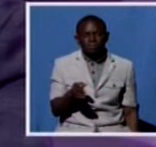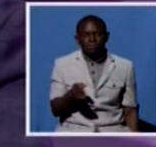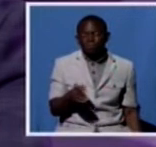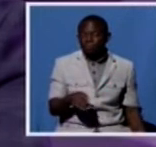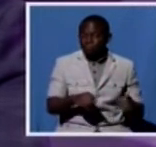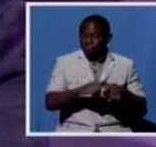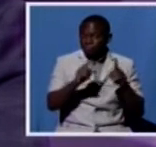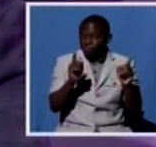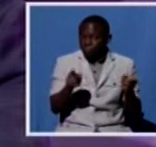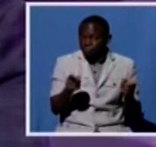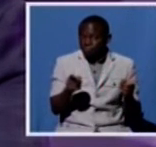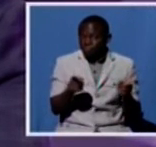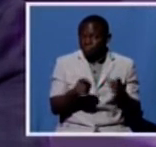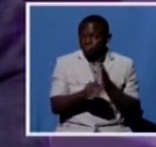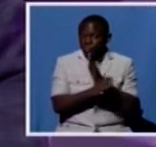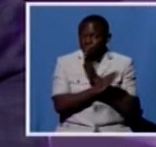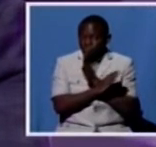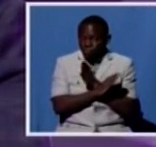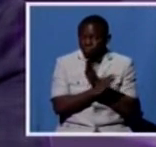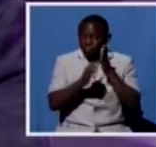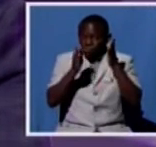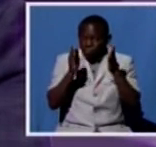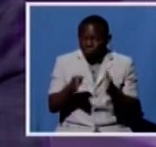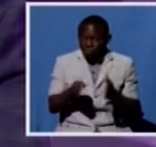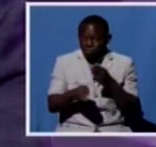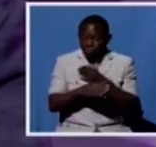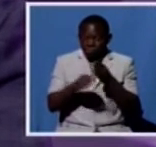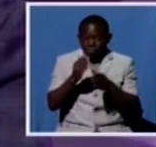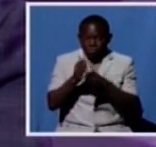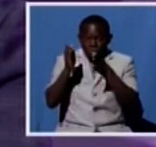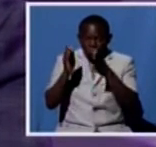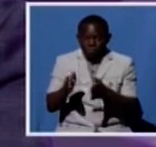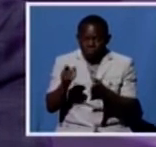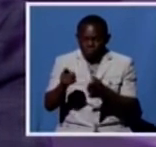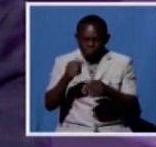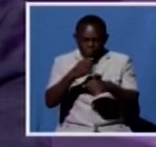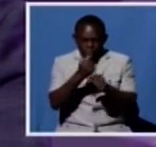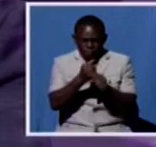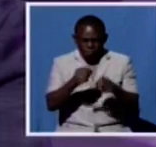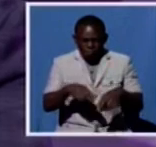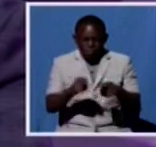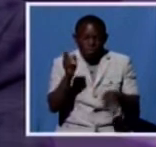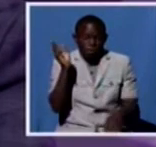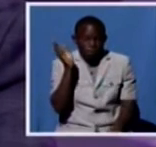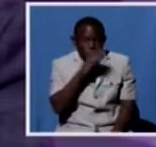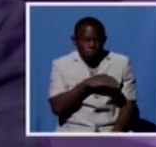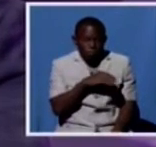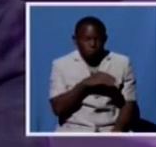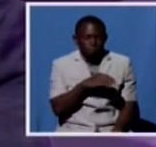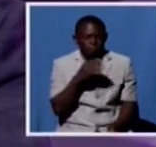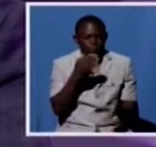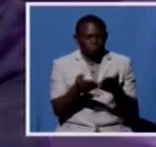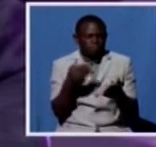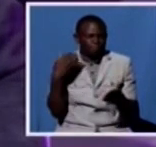have a local contractor who we owe funds, we owe money, we haven't paid for 2 months, and we have a foreign